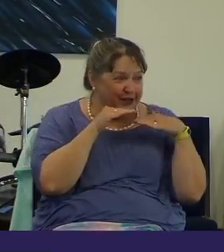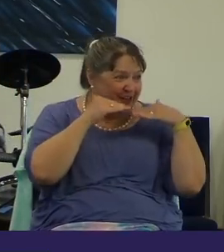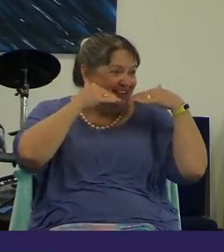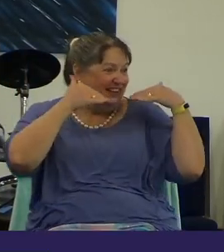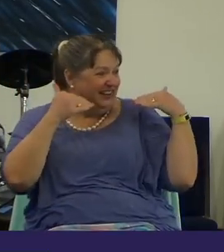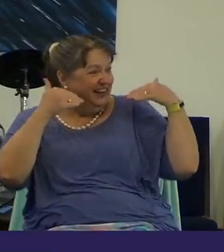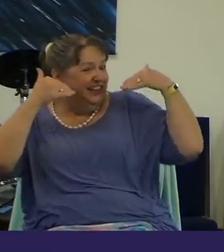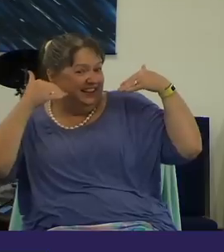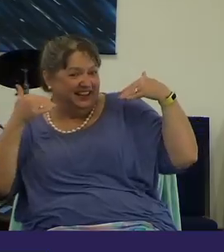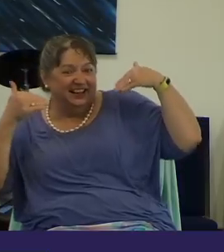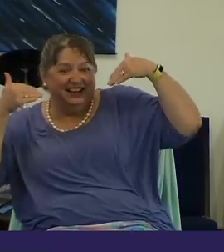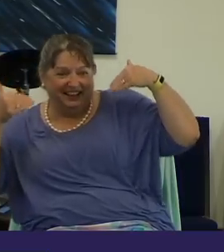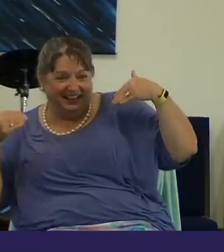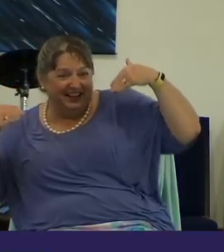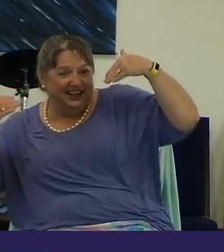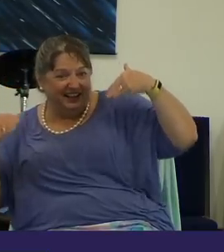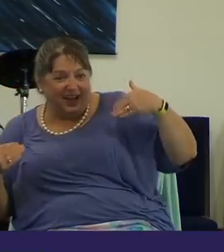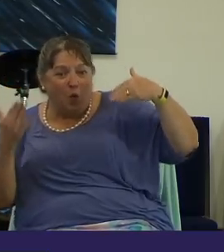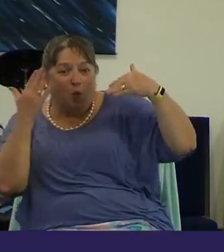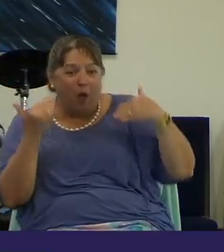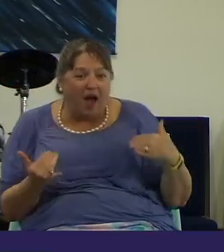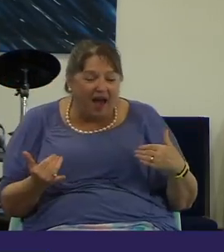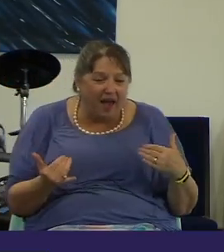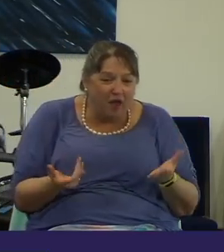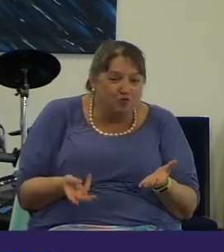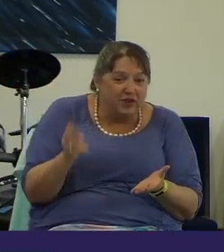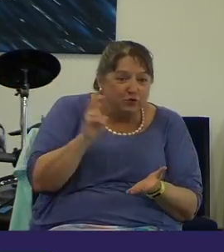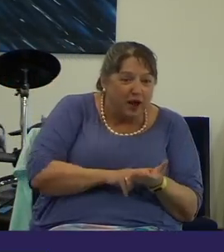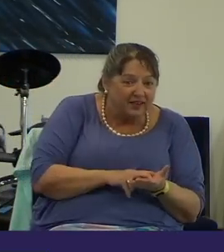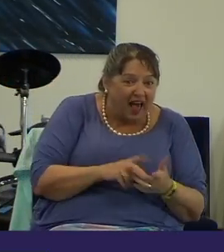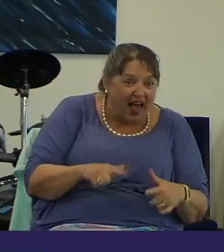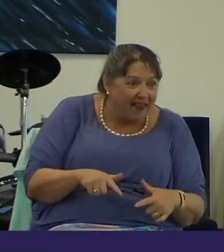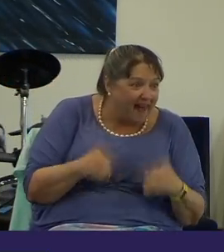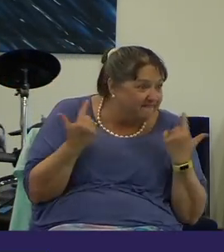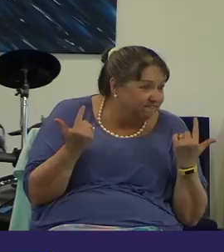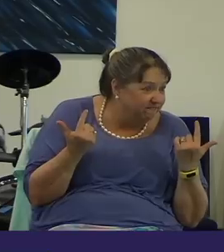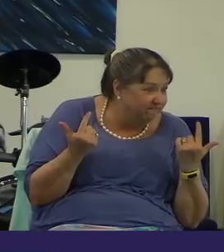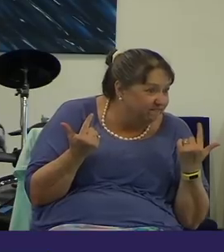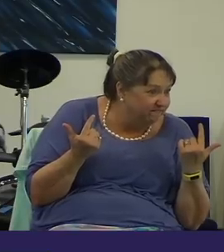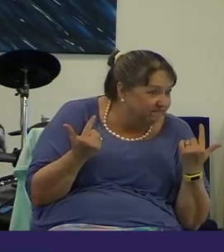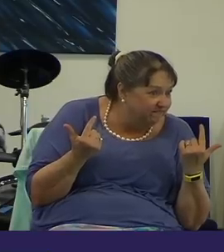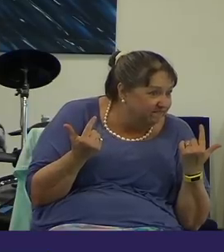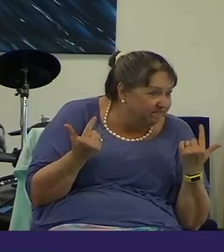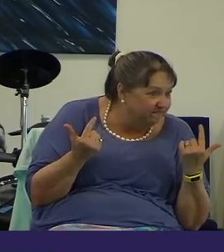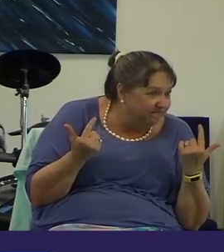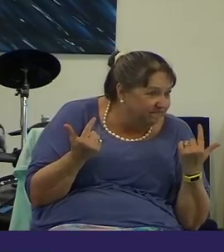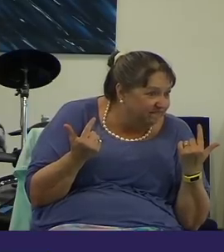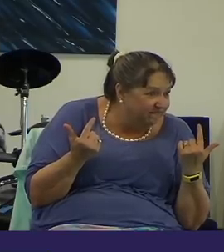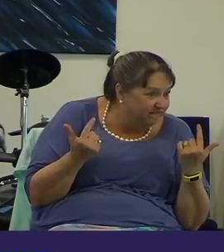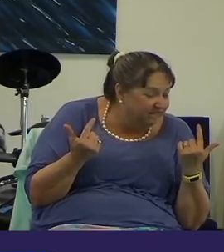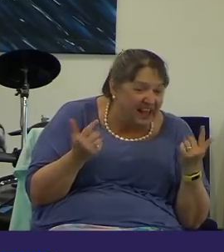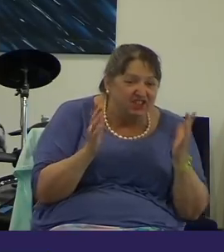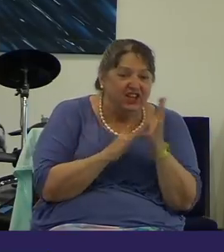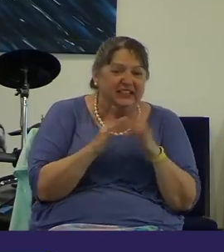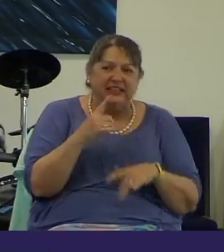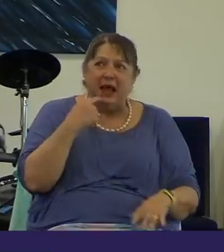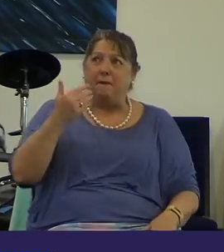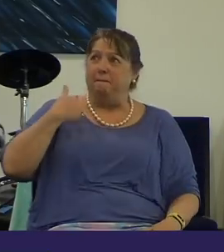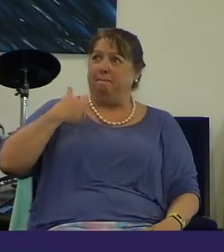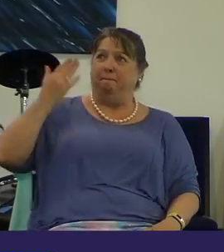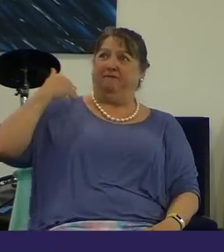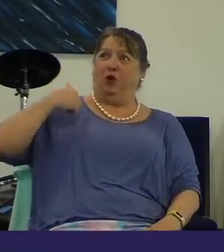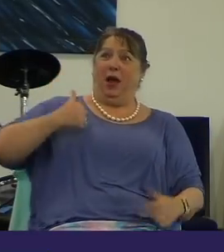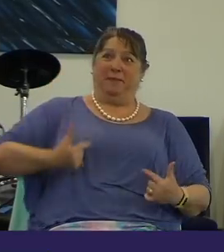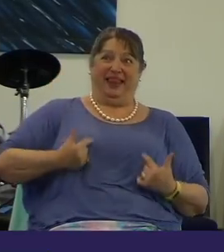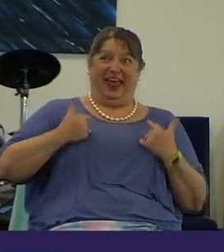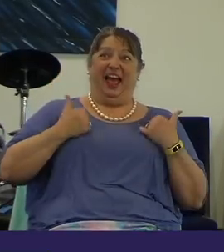beyond because the resurrected one was alive. I can hear Jesus saying, I am the living one. I was dead. I am the